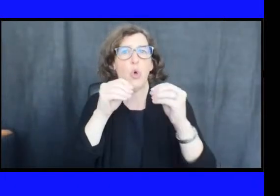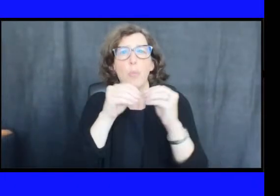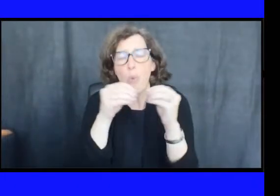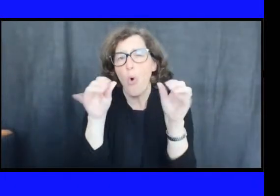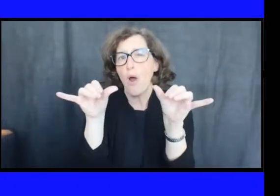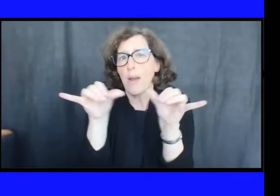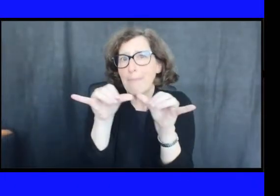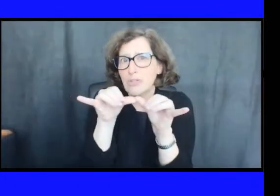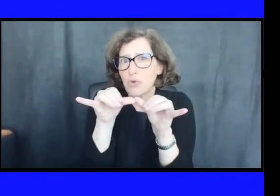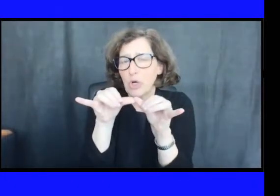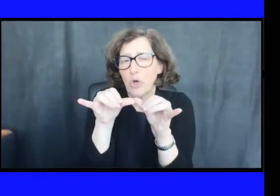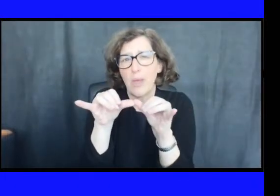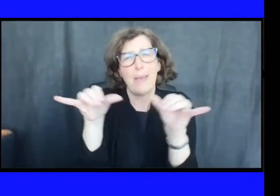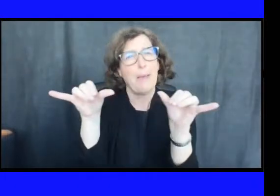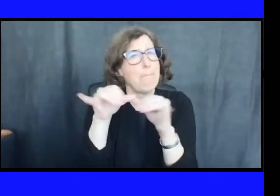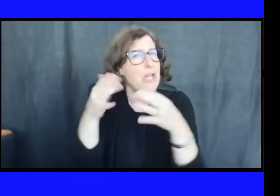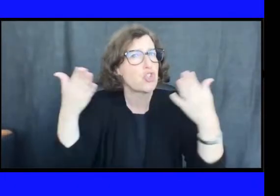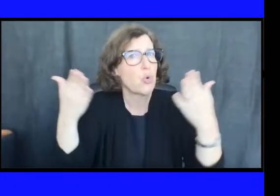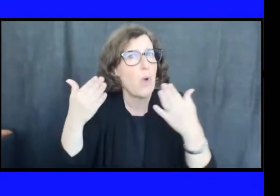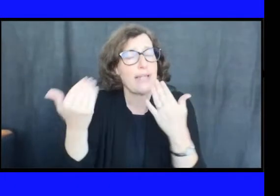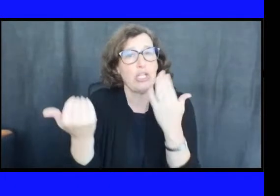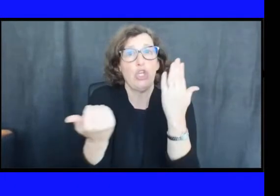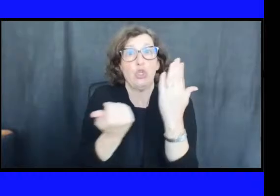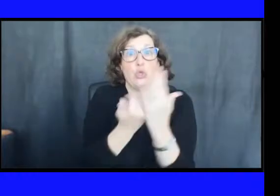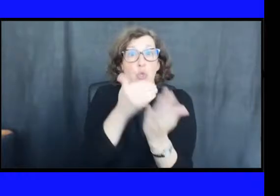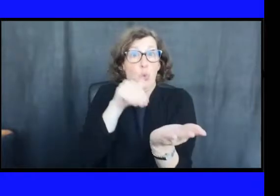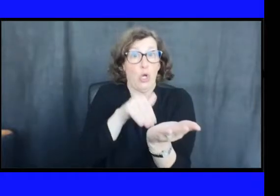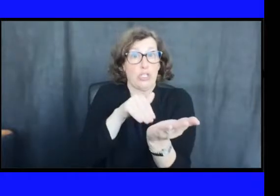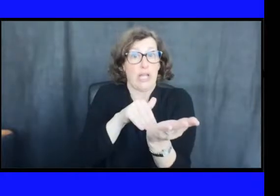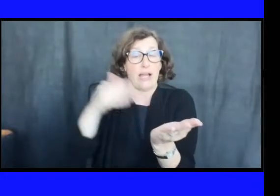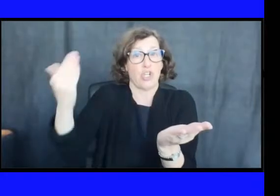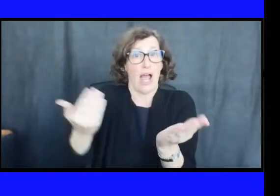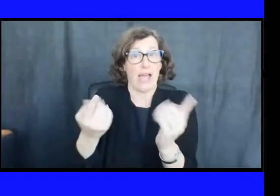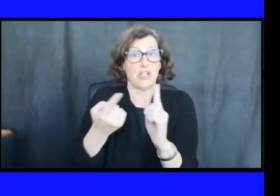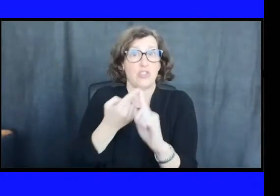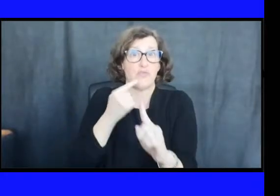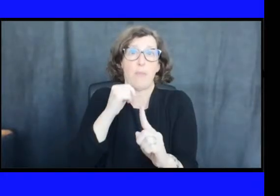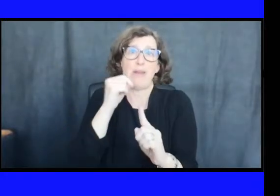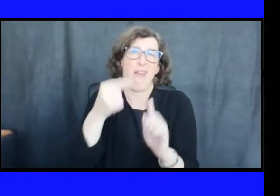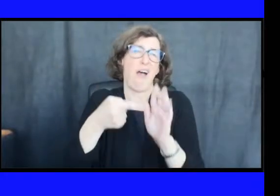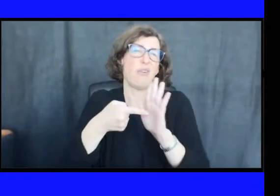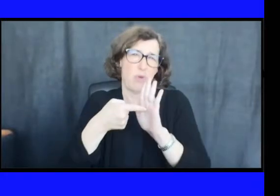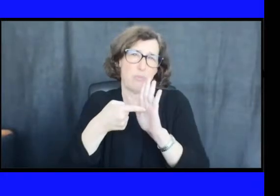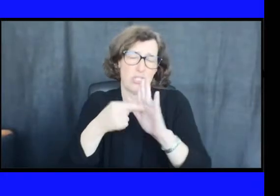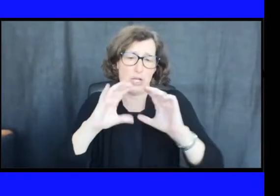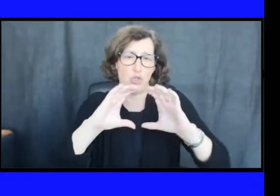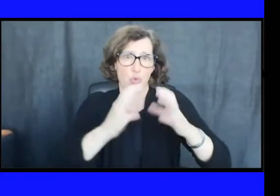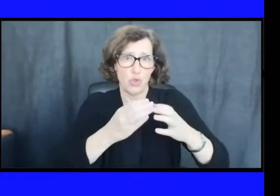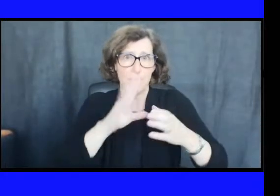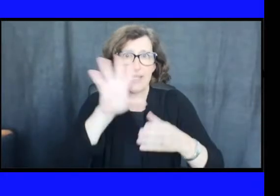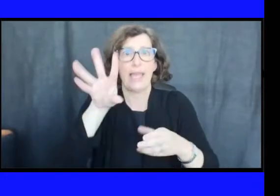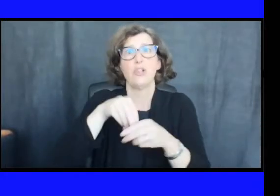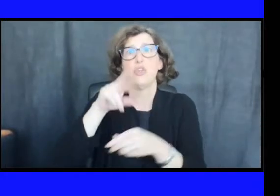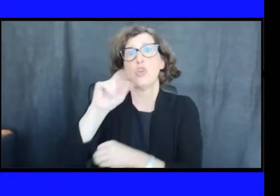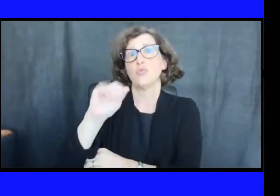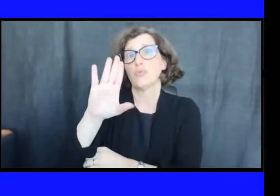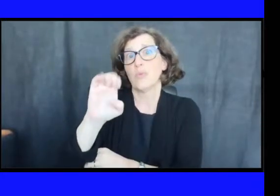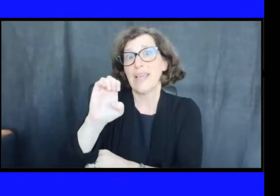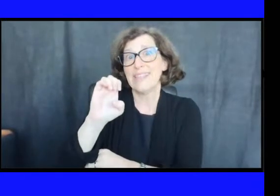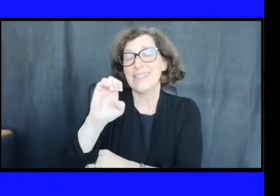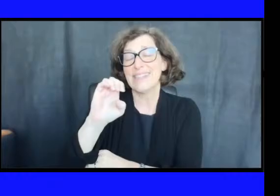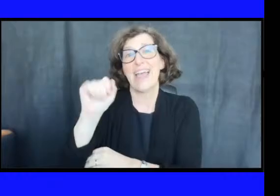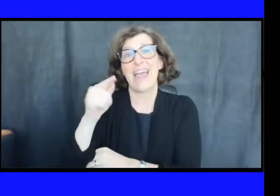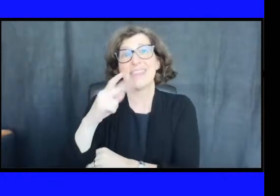and now is under the Equity of Care Work Group within the Equity and Access Council. The health system also co-founded and